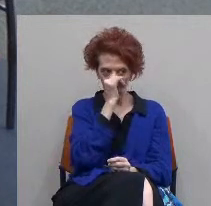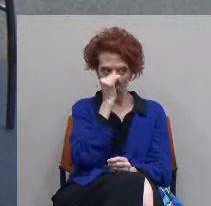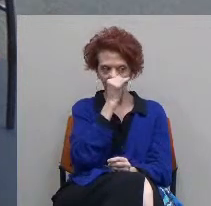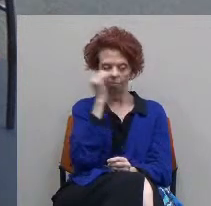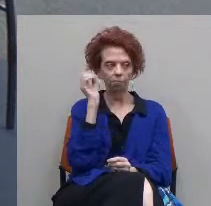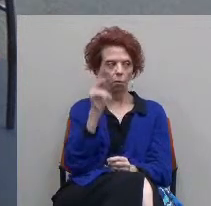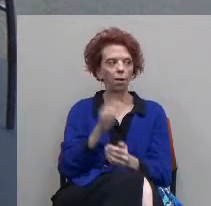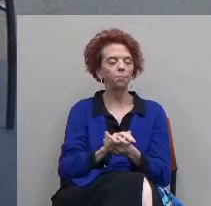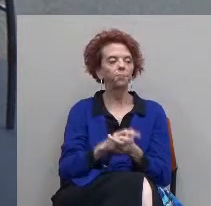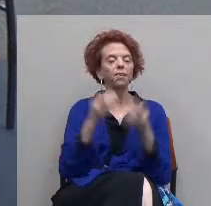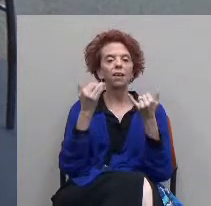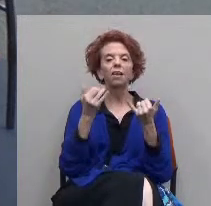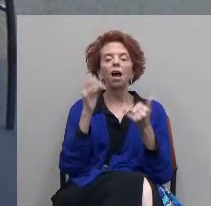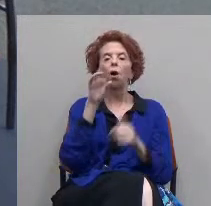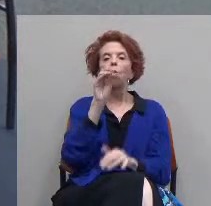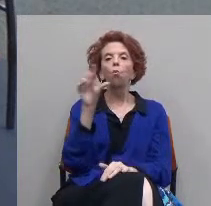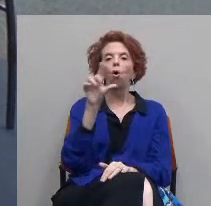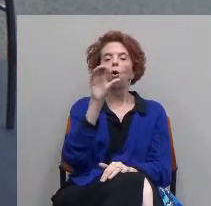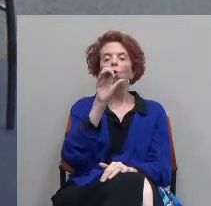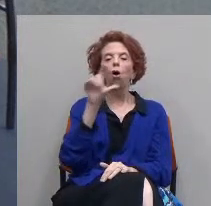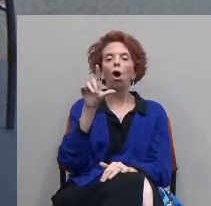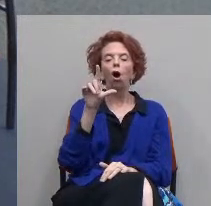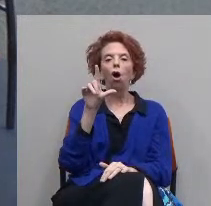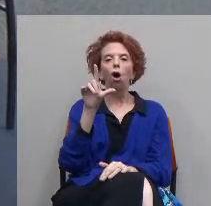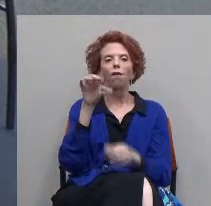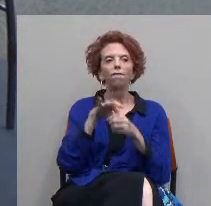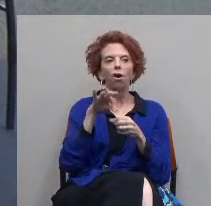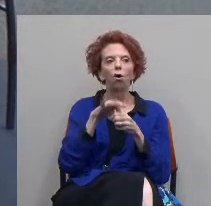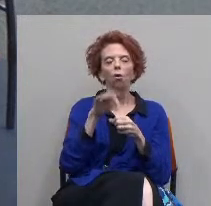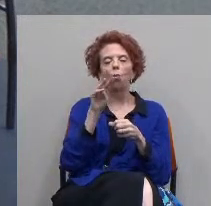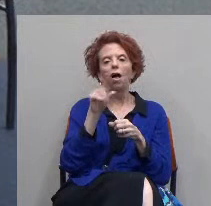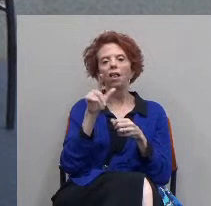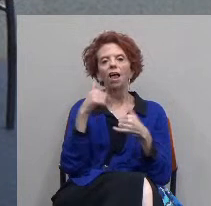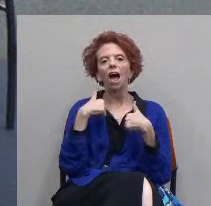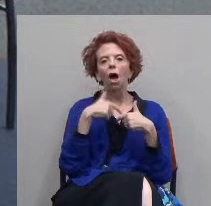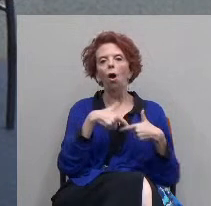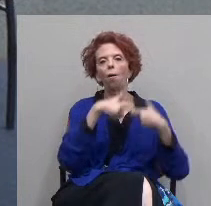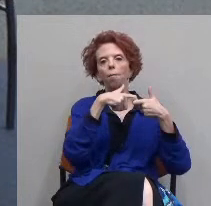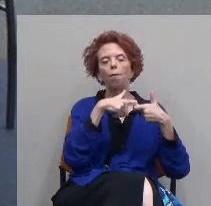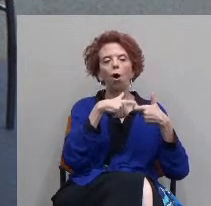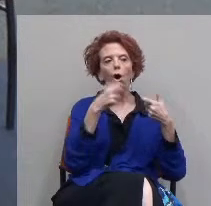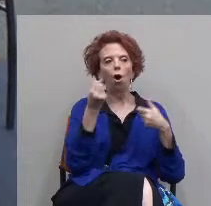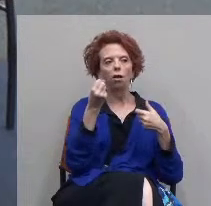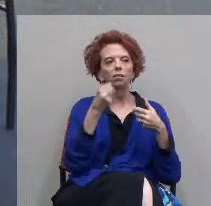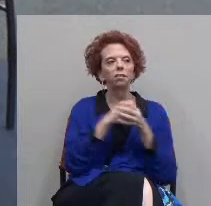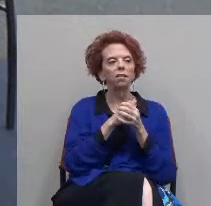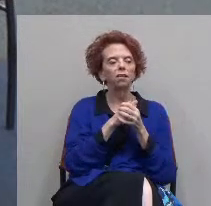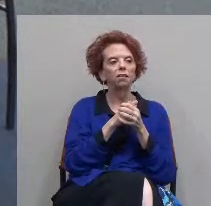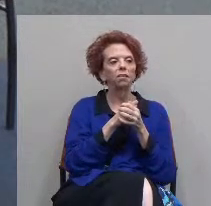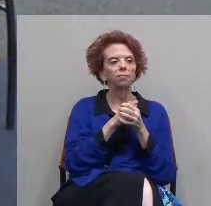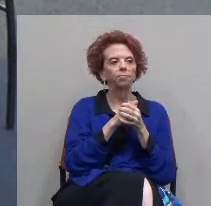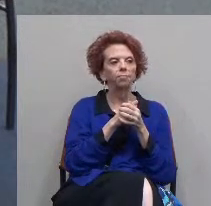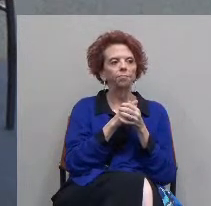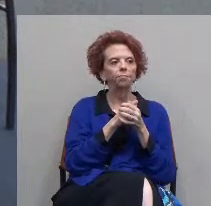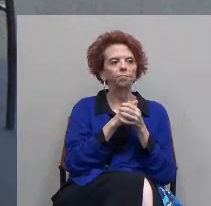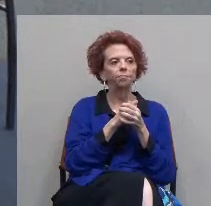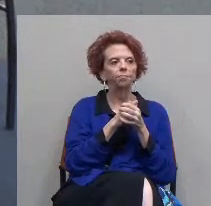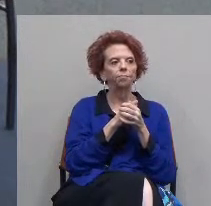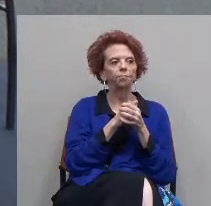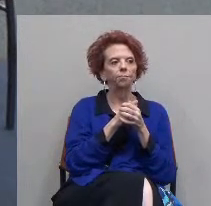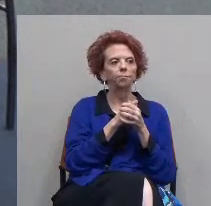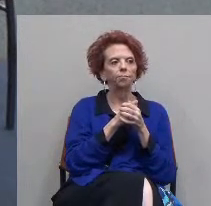All right, let's take a roll call vote. Well, I'll pause, so I need to get public comment on revising the agenda. Yes.